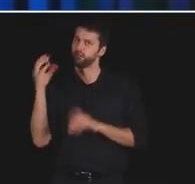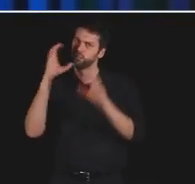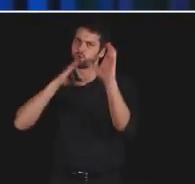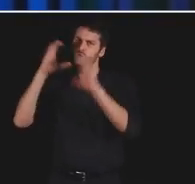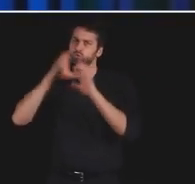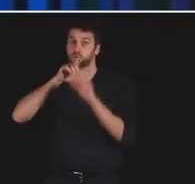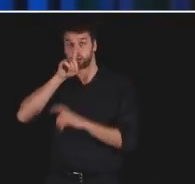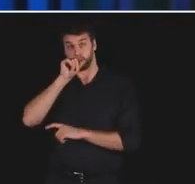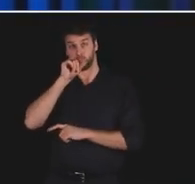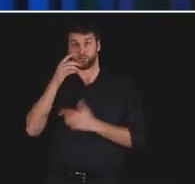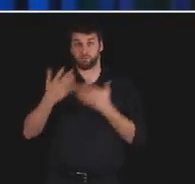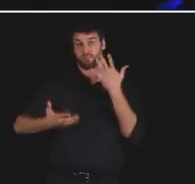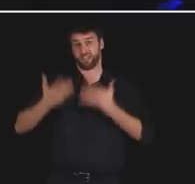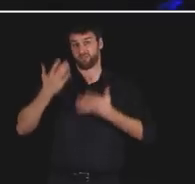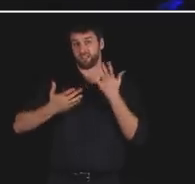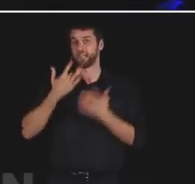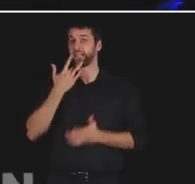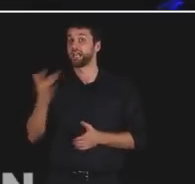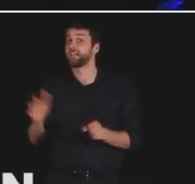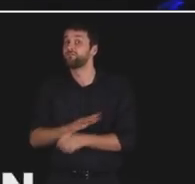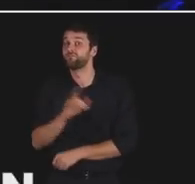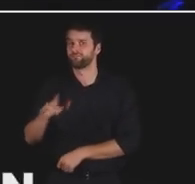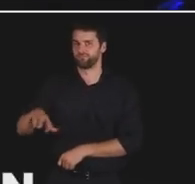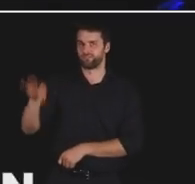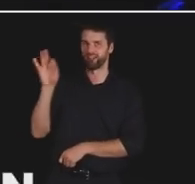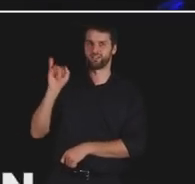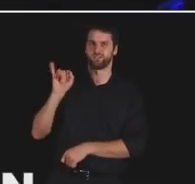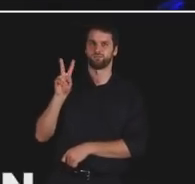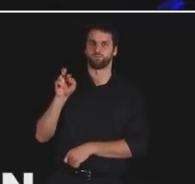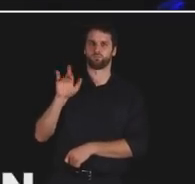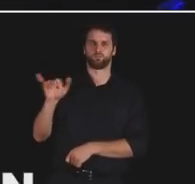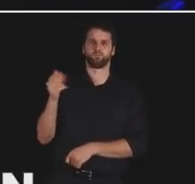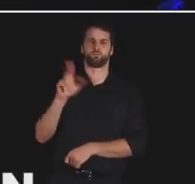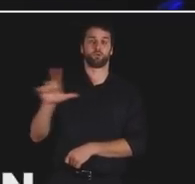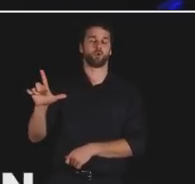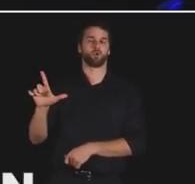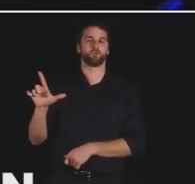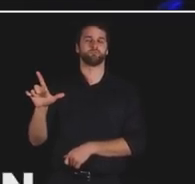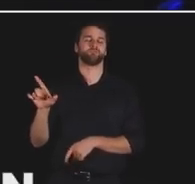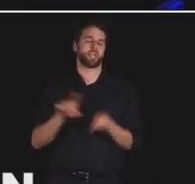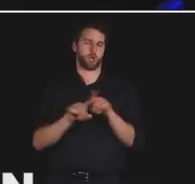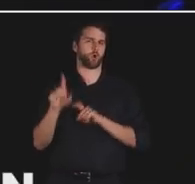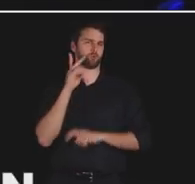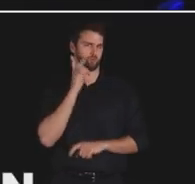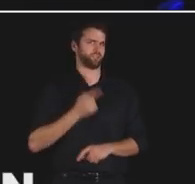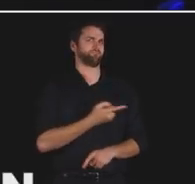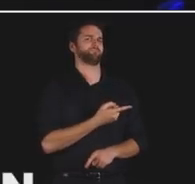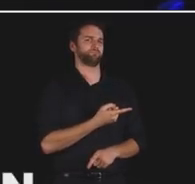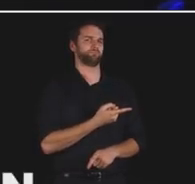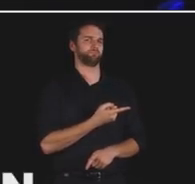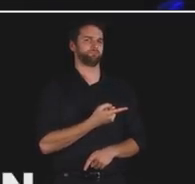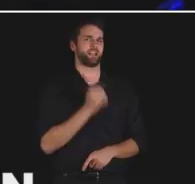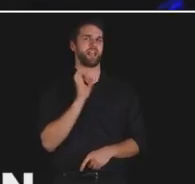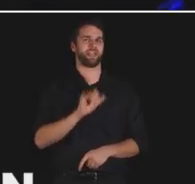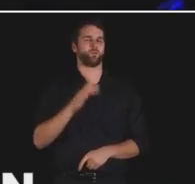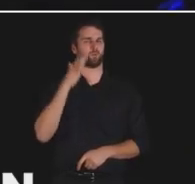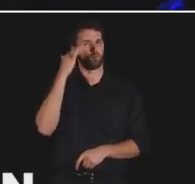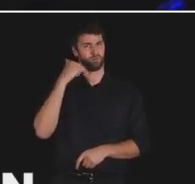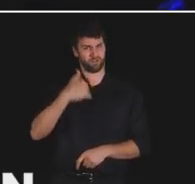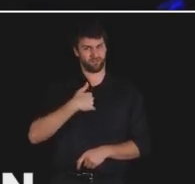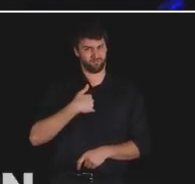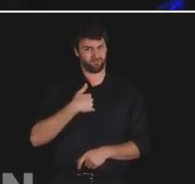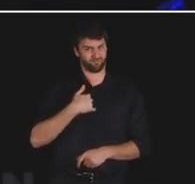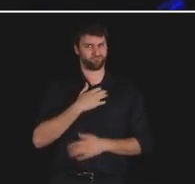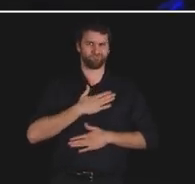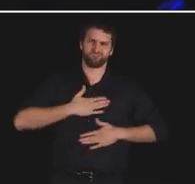an ivory gull. And you'll see the polar bear along the way. That's what I like about watching birds. They make you see